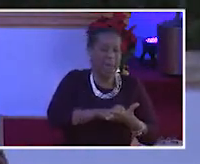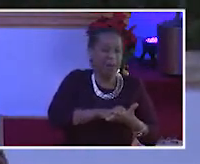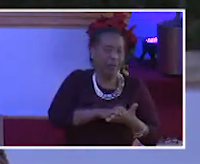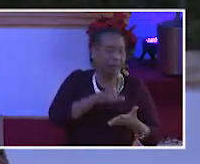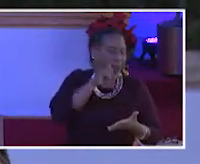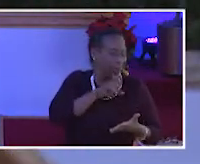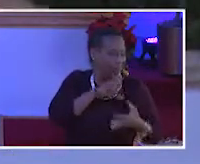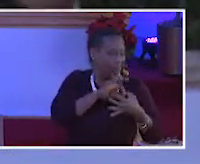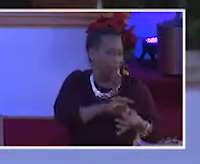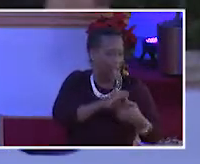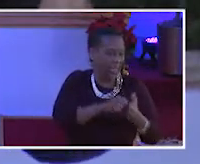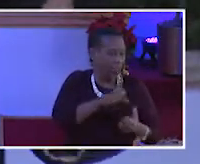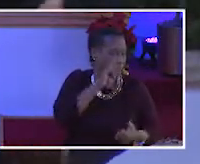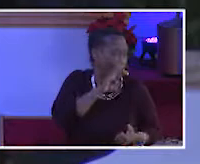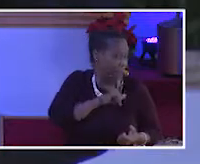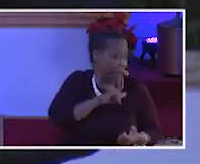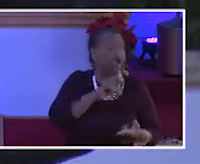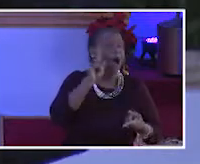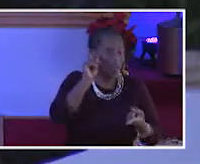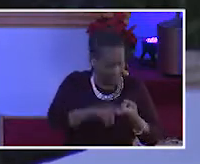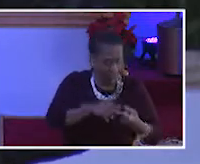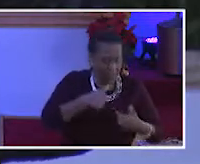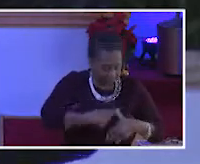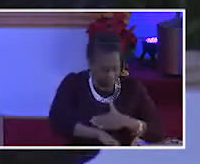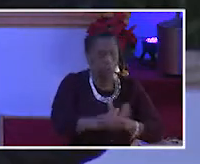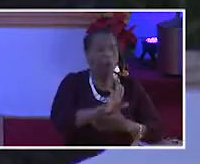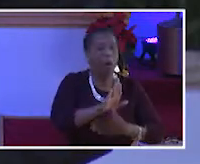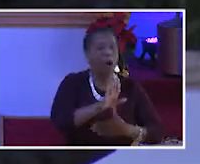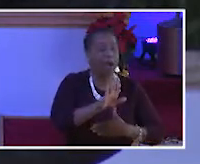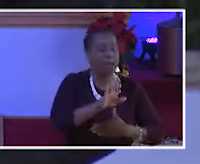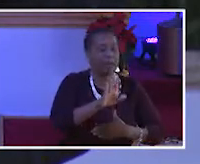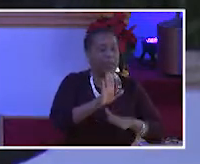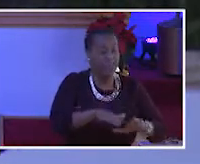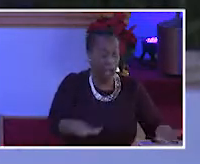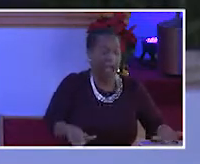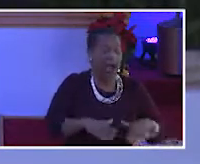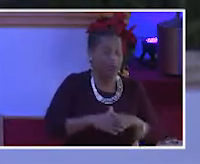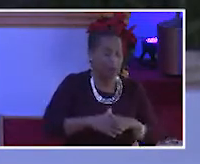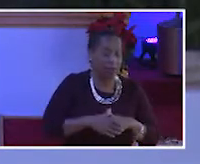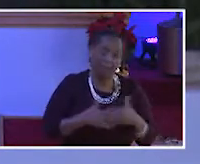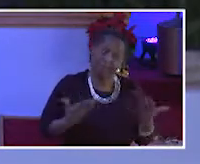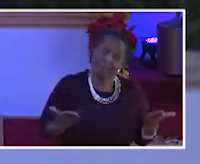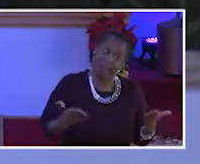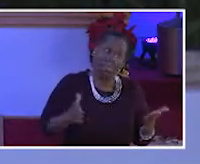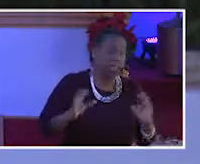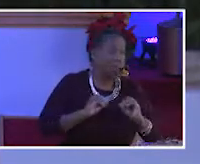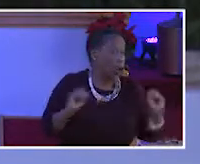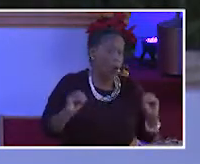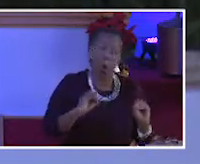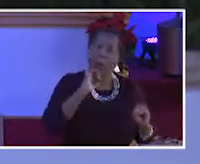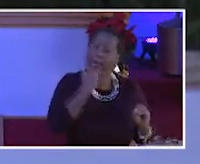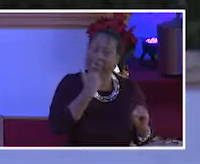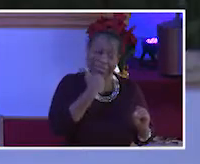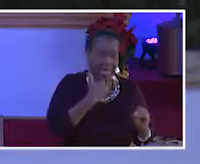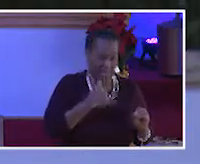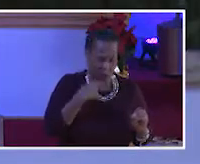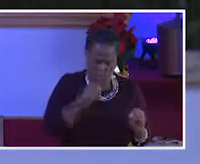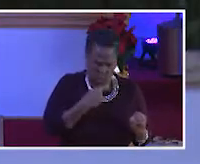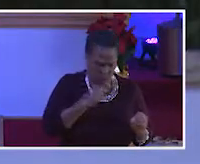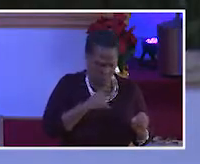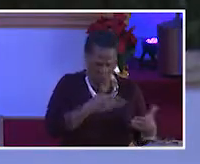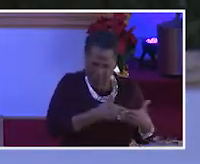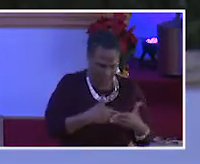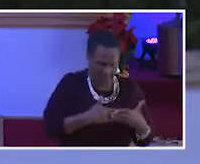her until she had brought forth the child, so that there was no mistake whose baby this